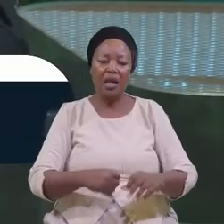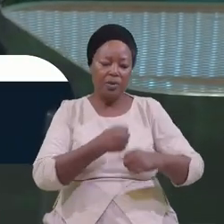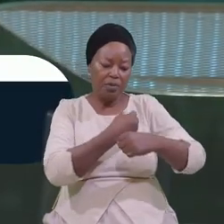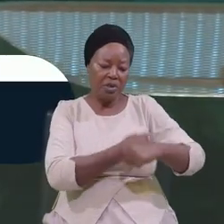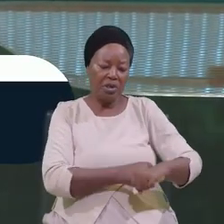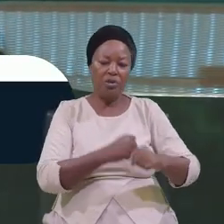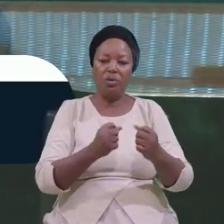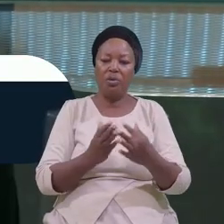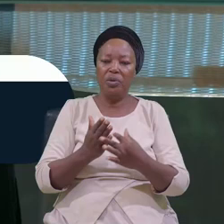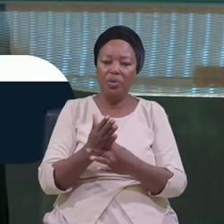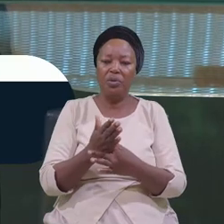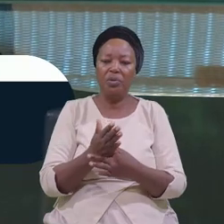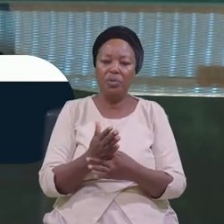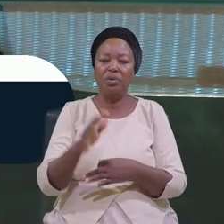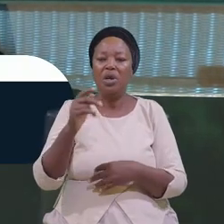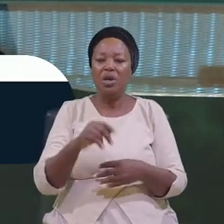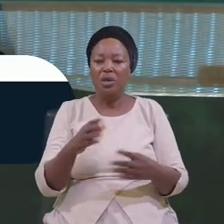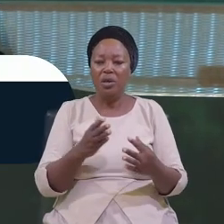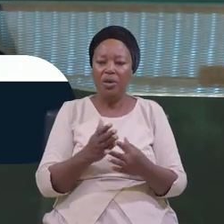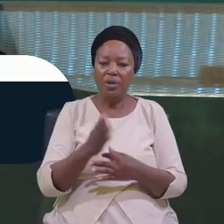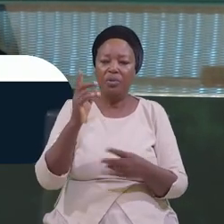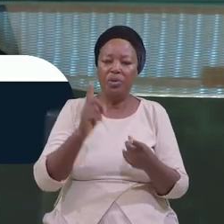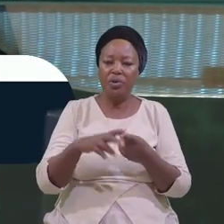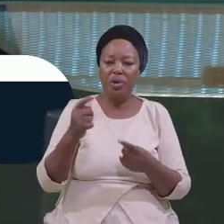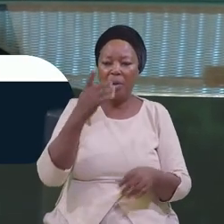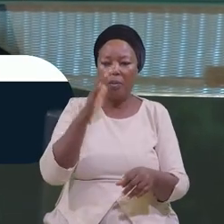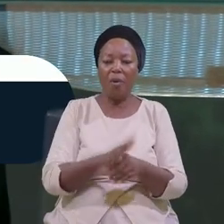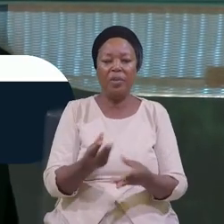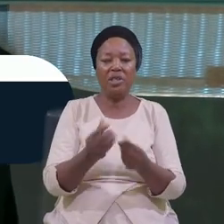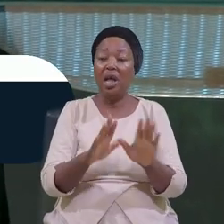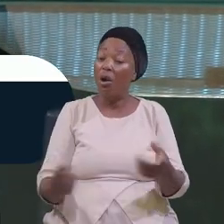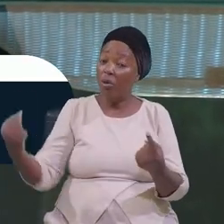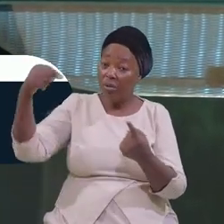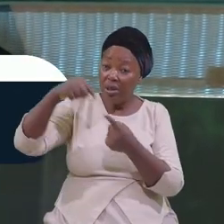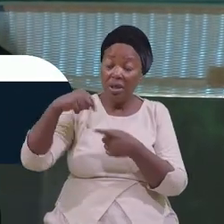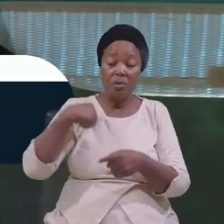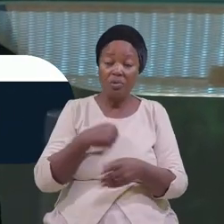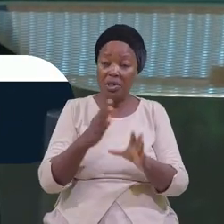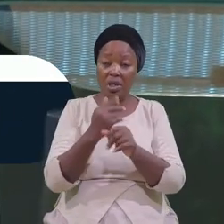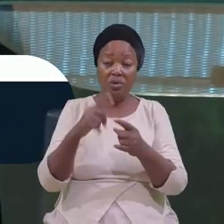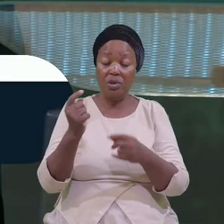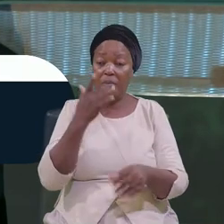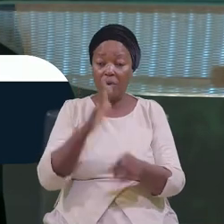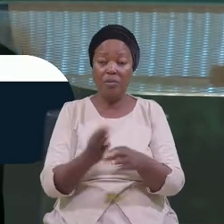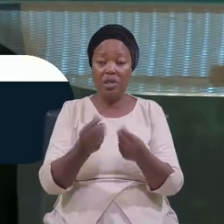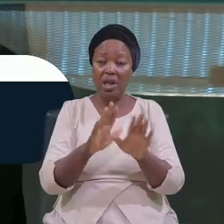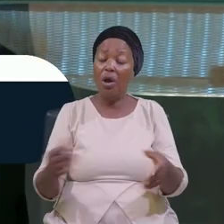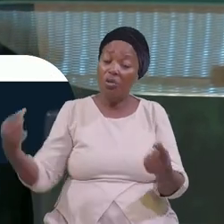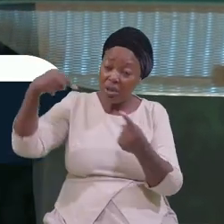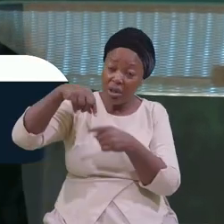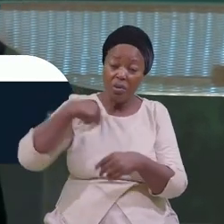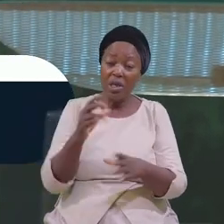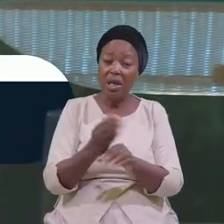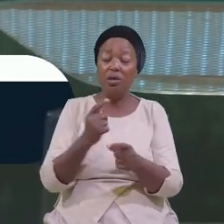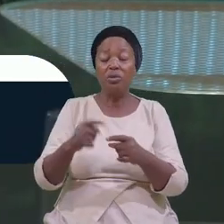through unto the promised land. Until we get to the promised land, until we get to paradise, until we